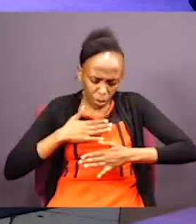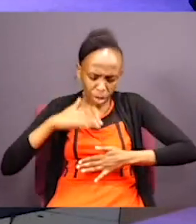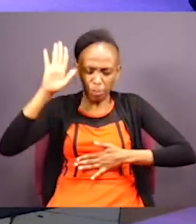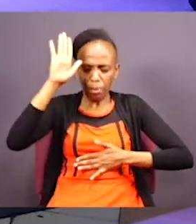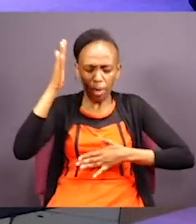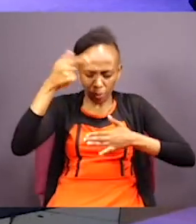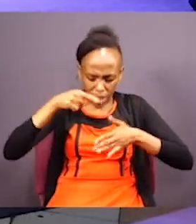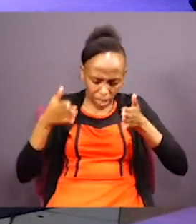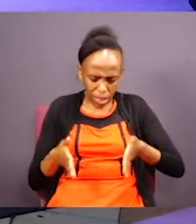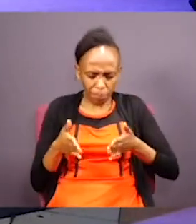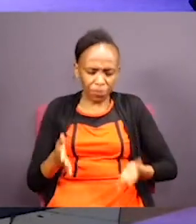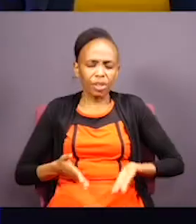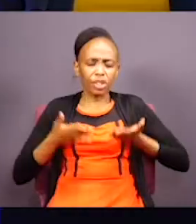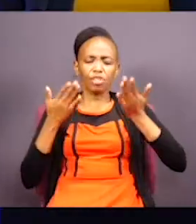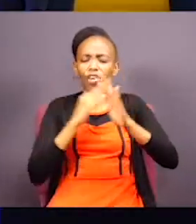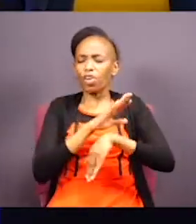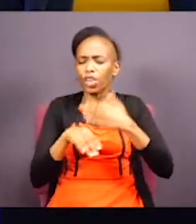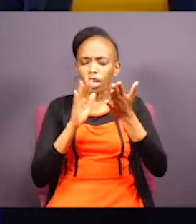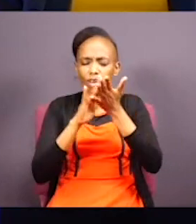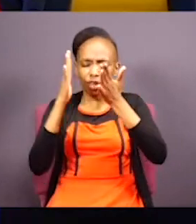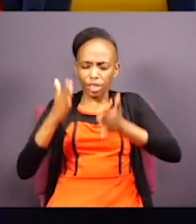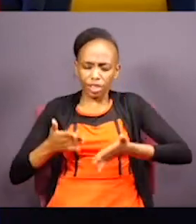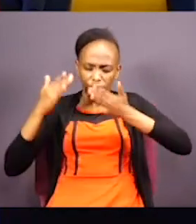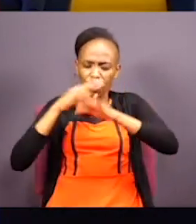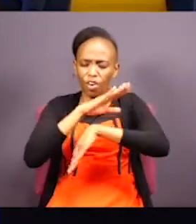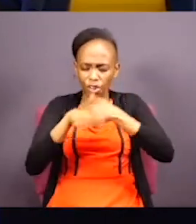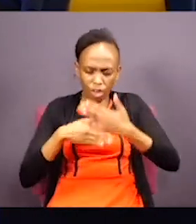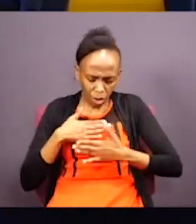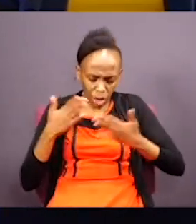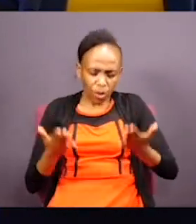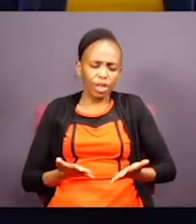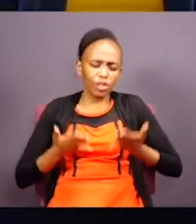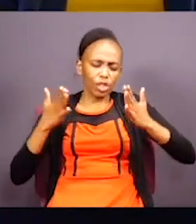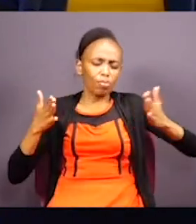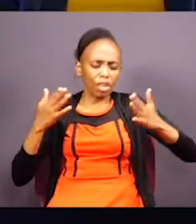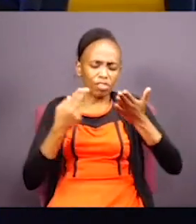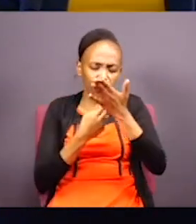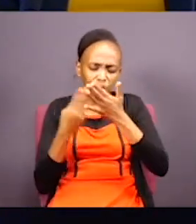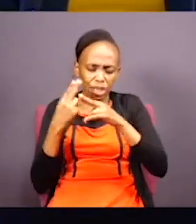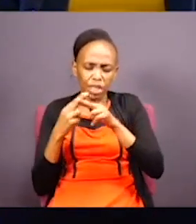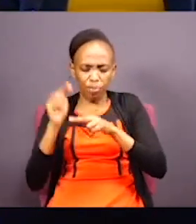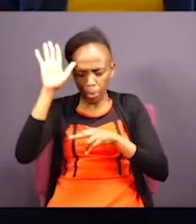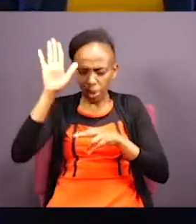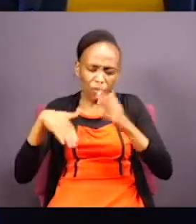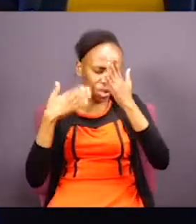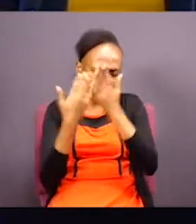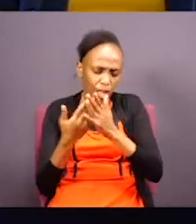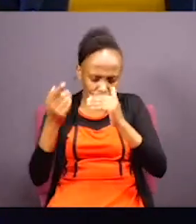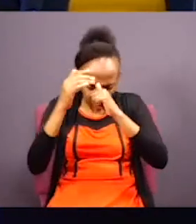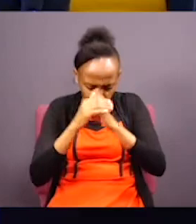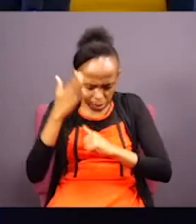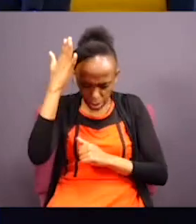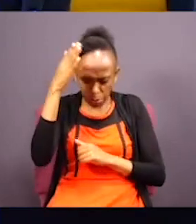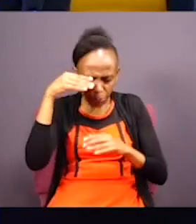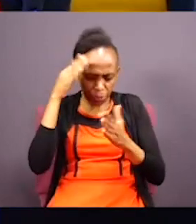here. Receive all the glory, receive all the honor. We exalt and magnify your holy name. We thank you and we worship you.